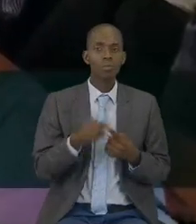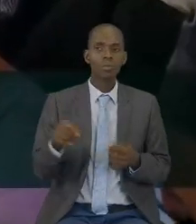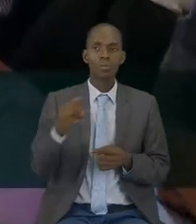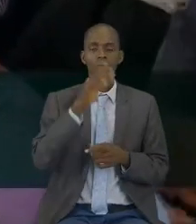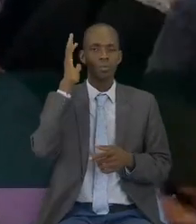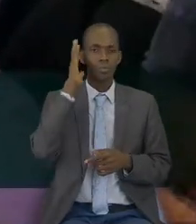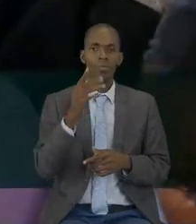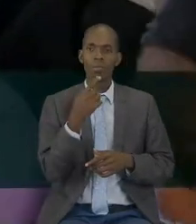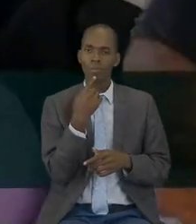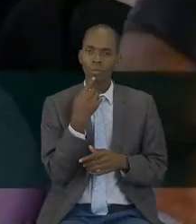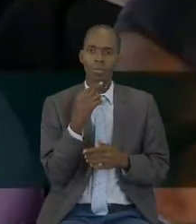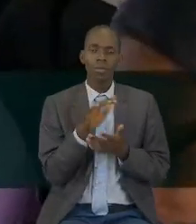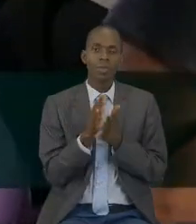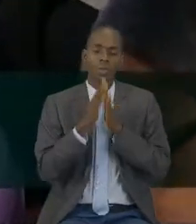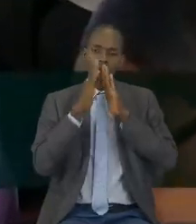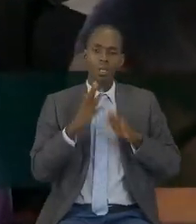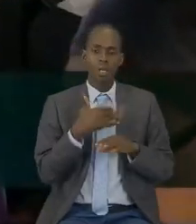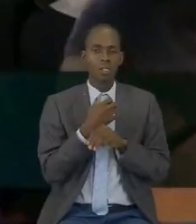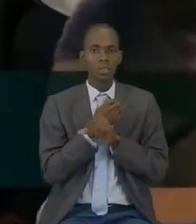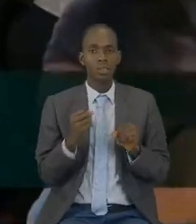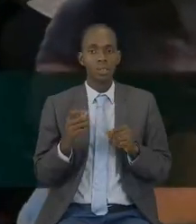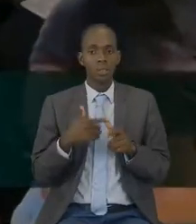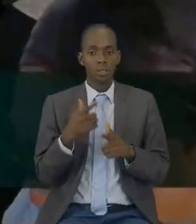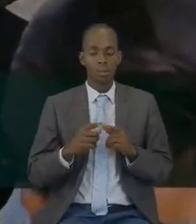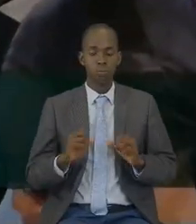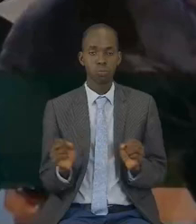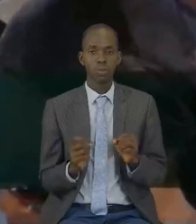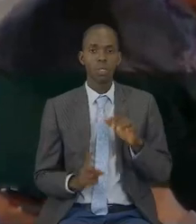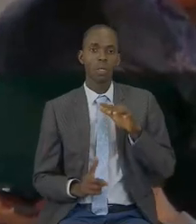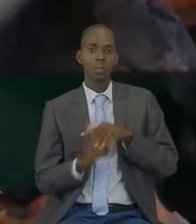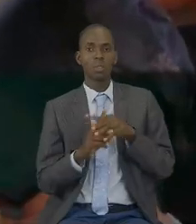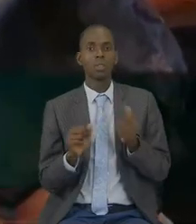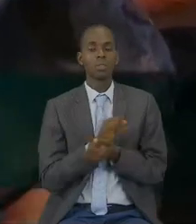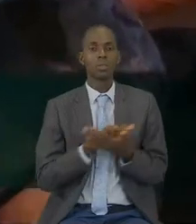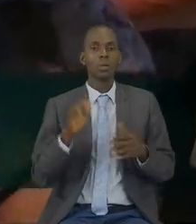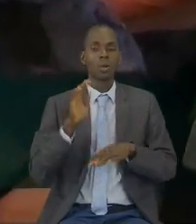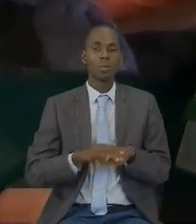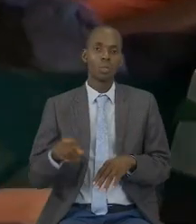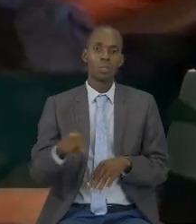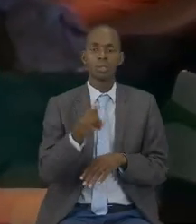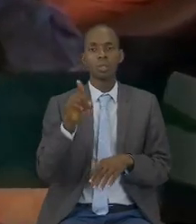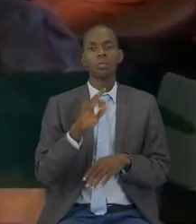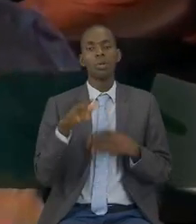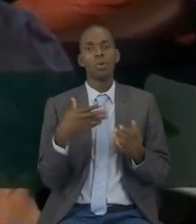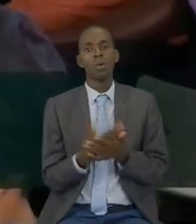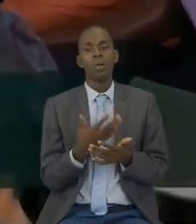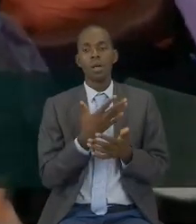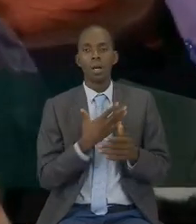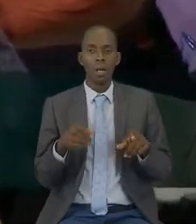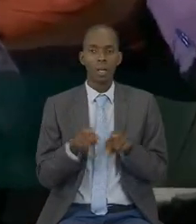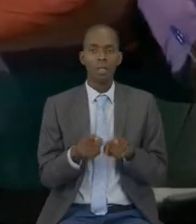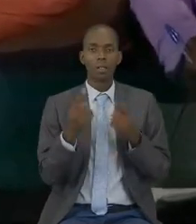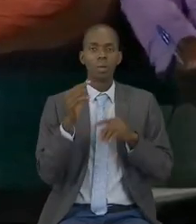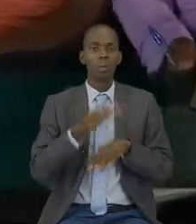say peace and safety, then sudden destruction cometh upon them as travail upon